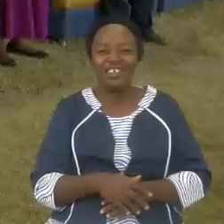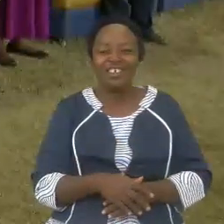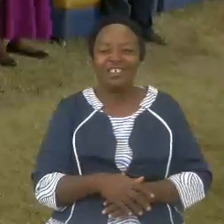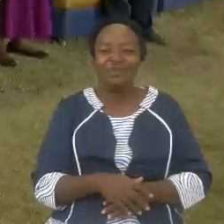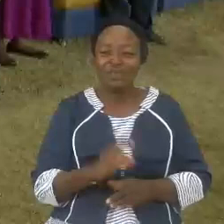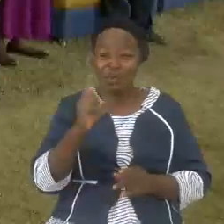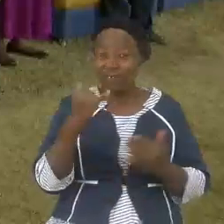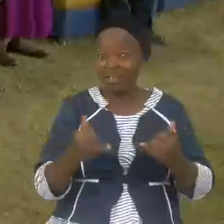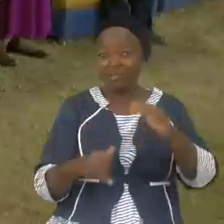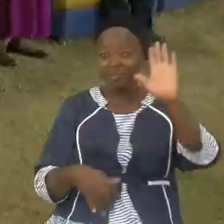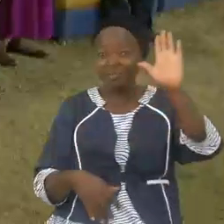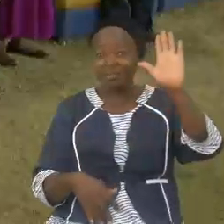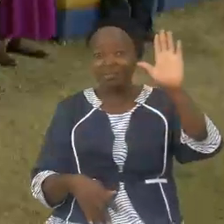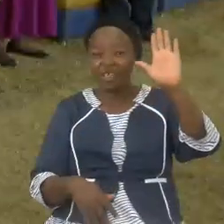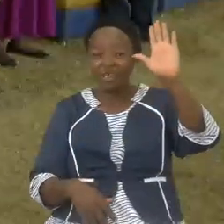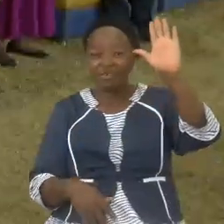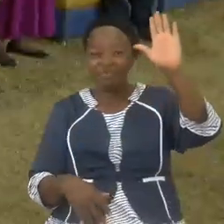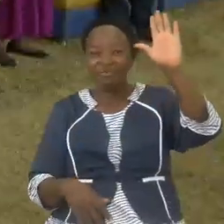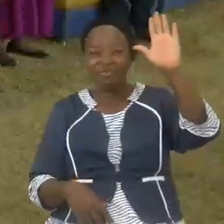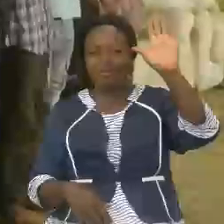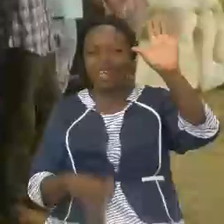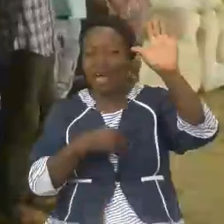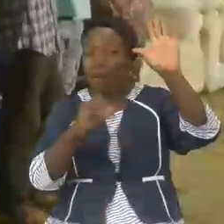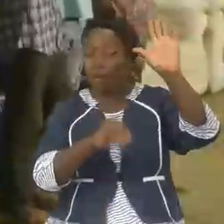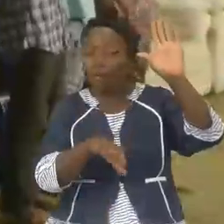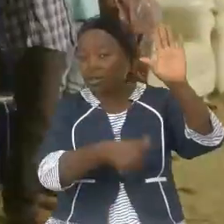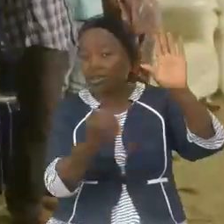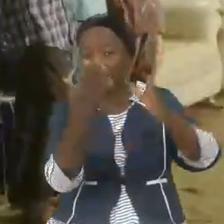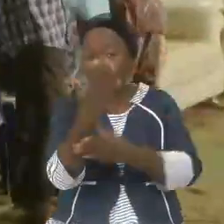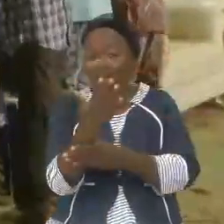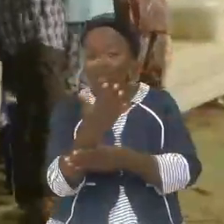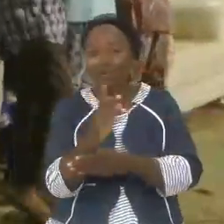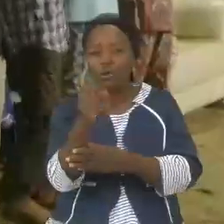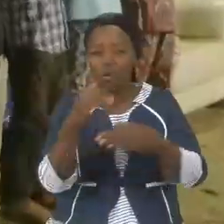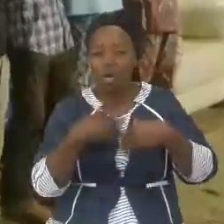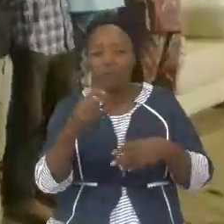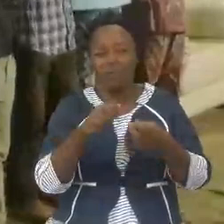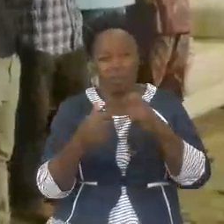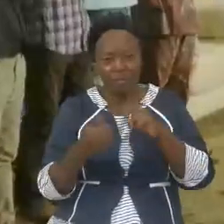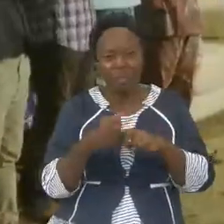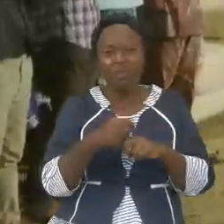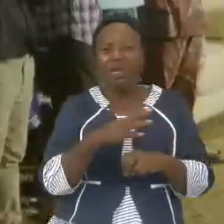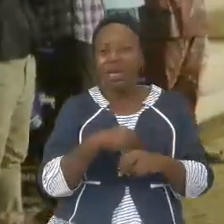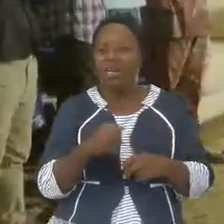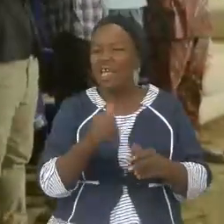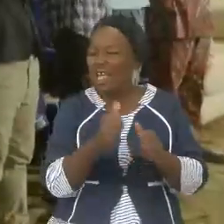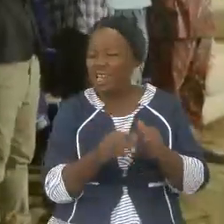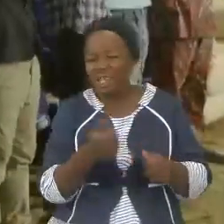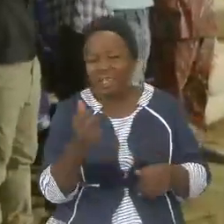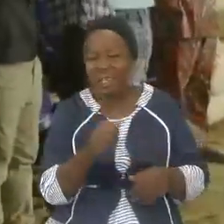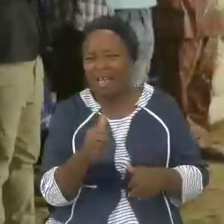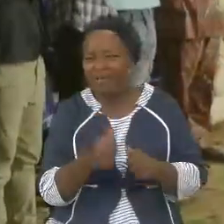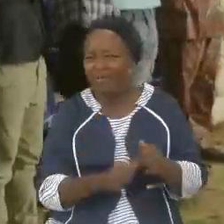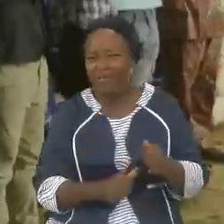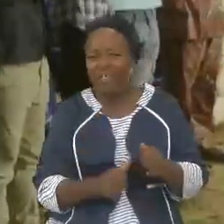Where are you? Raise up that hand and lay the other hand where you have the problem. Every kind of miracle